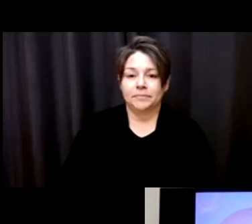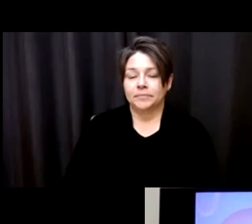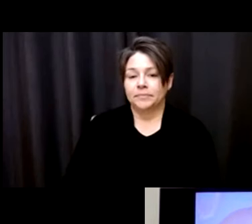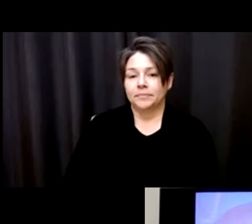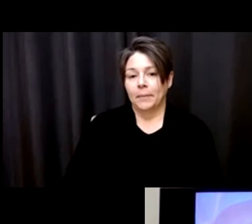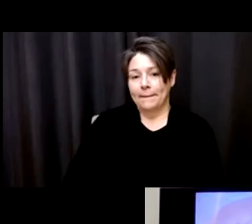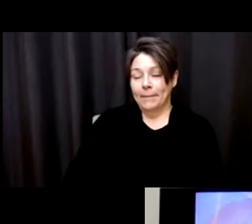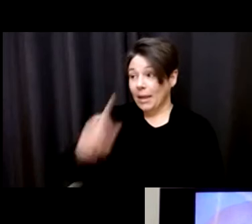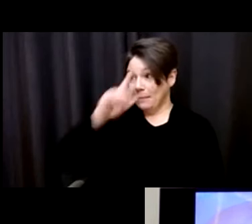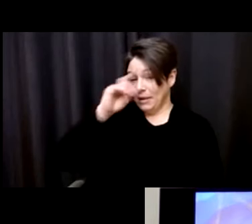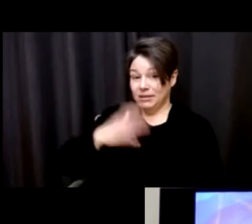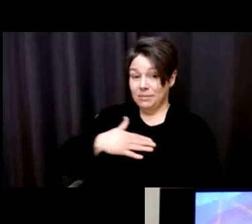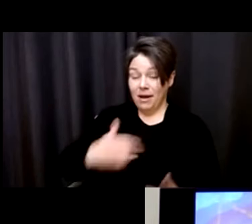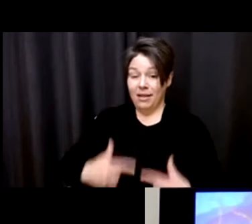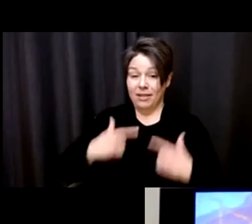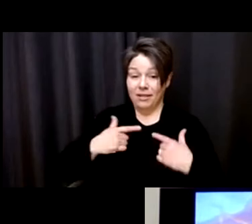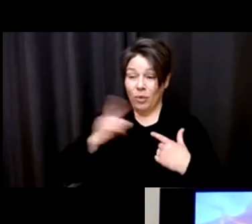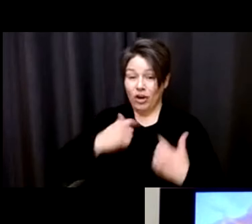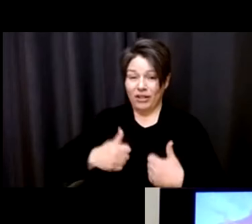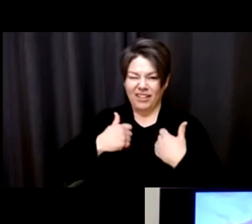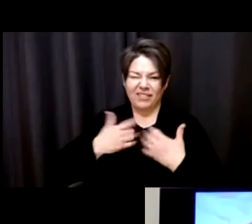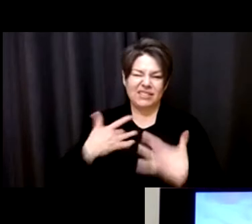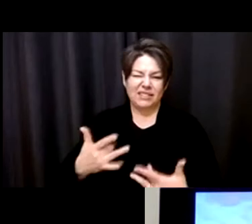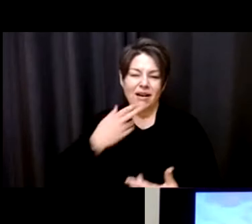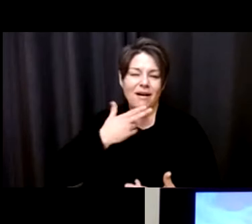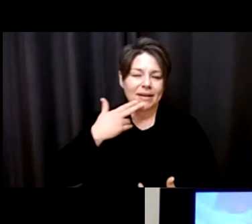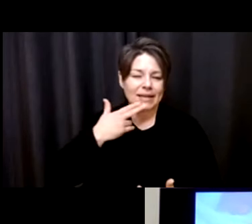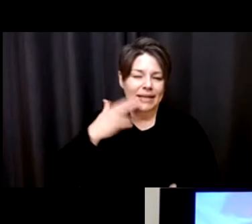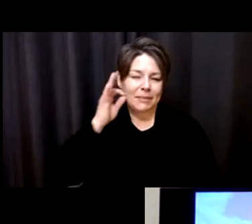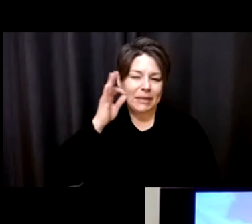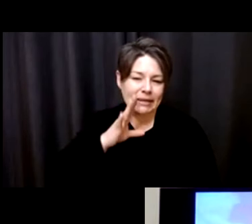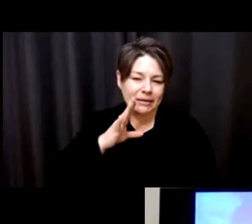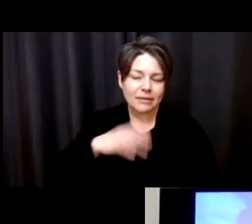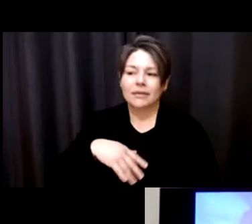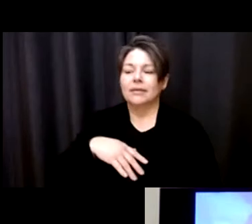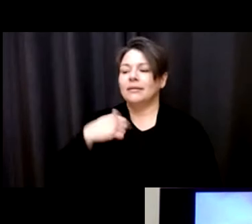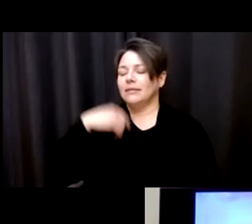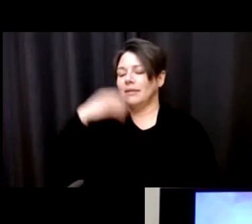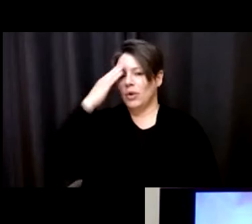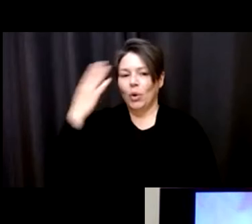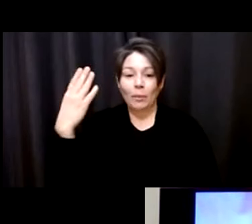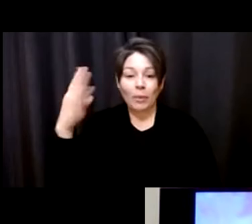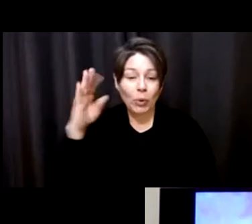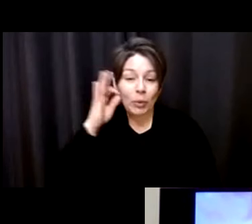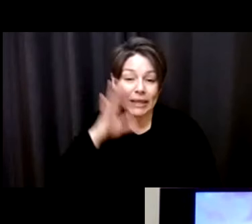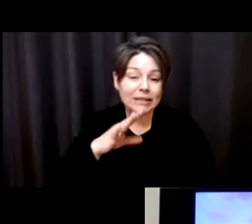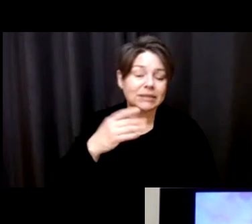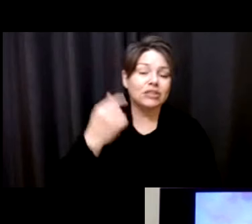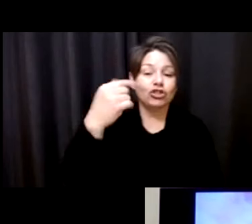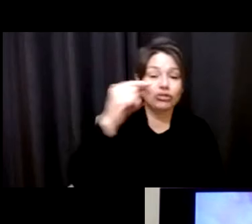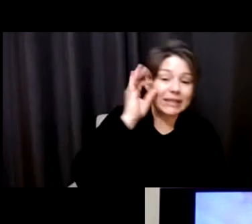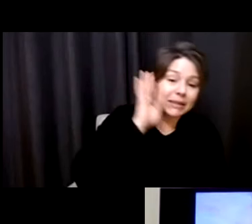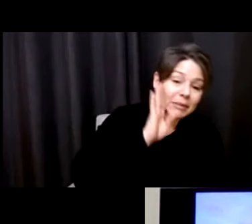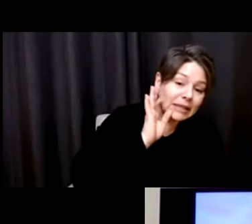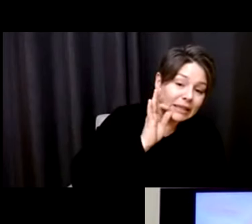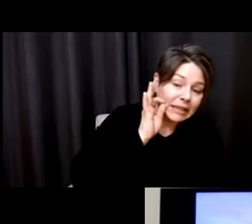Because of where I'm living, it's mostly honeybees. Mm-hmm. I know that there are blue bees and green bees, and